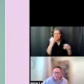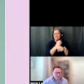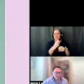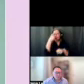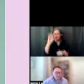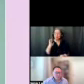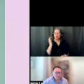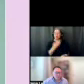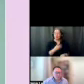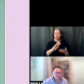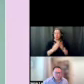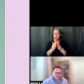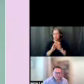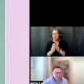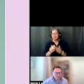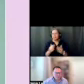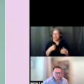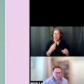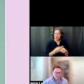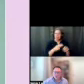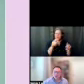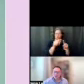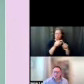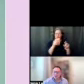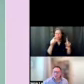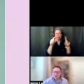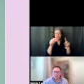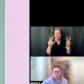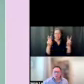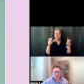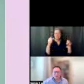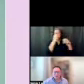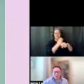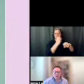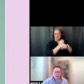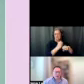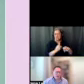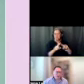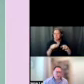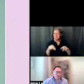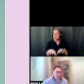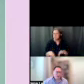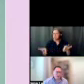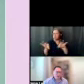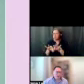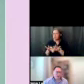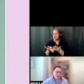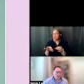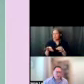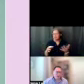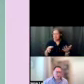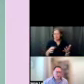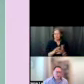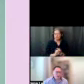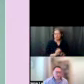know I use that word a lot, but I see it as an important fight. And